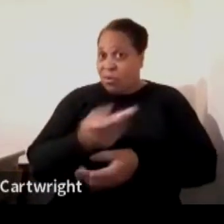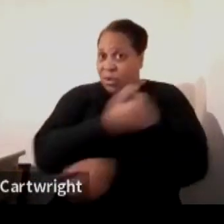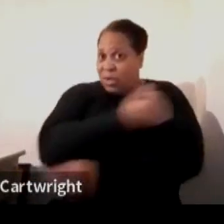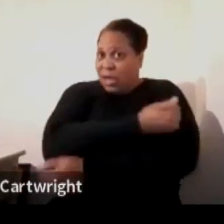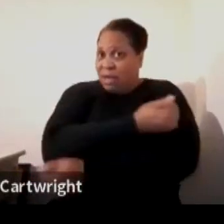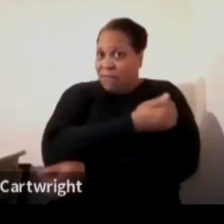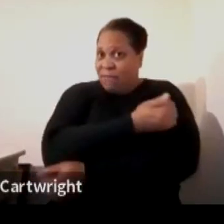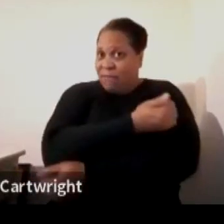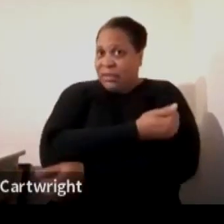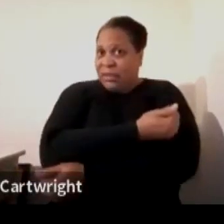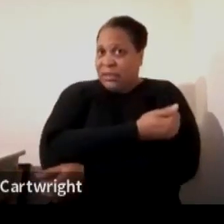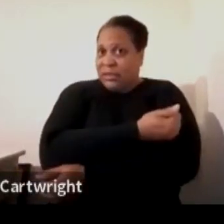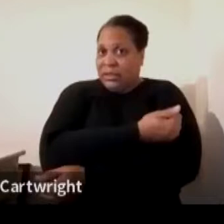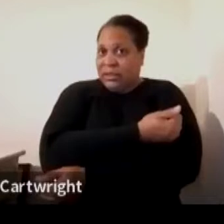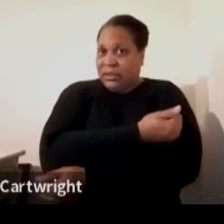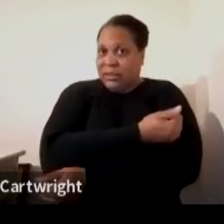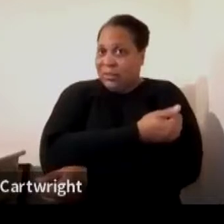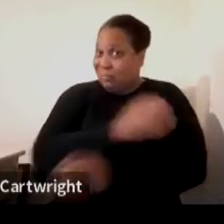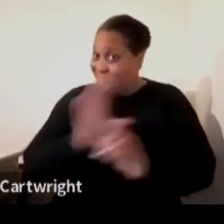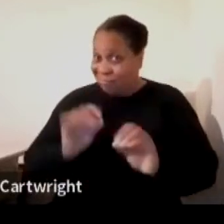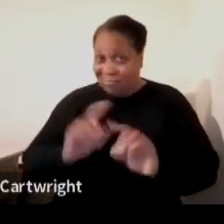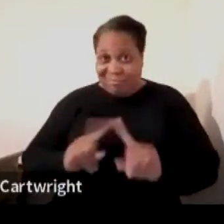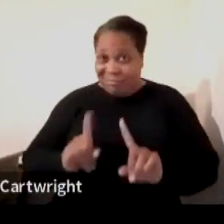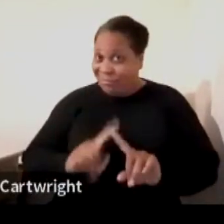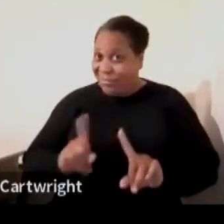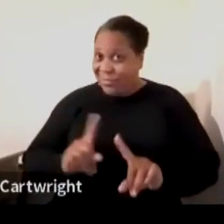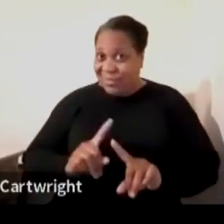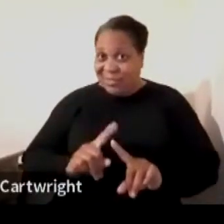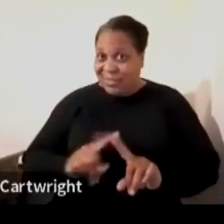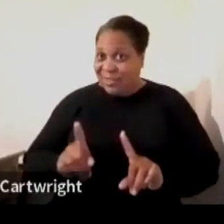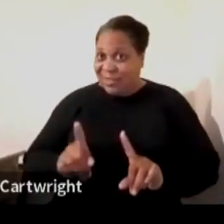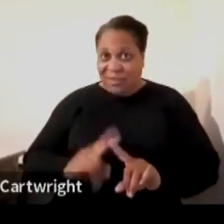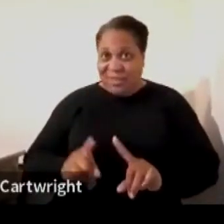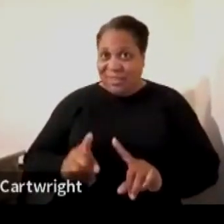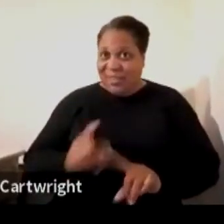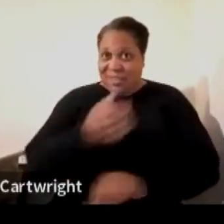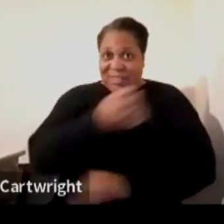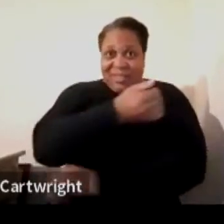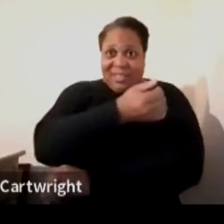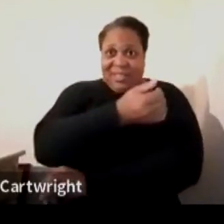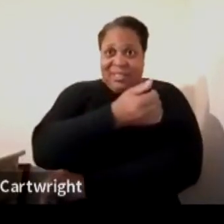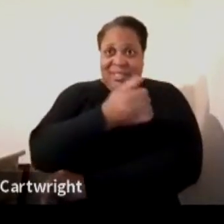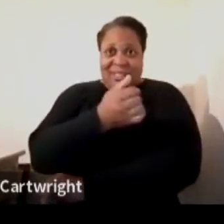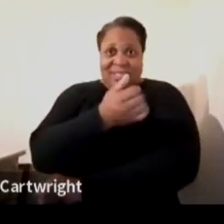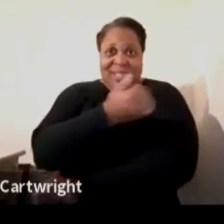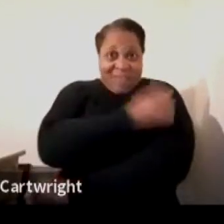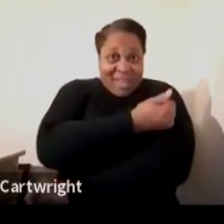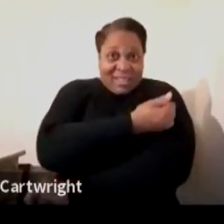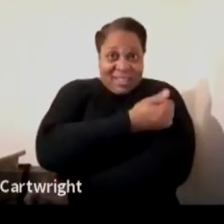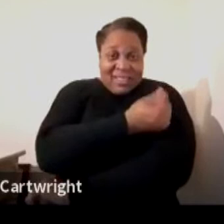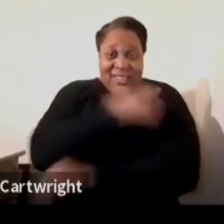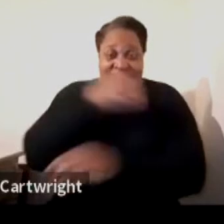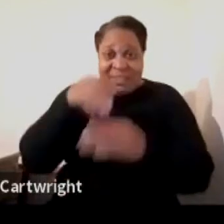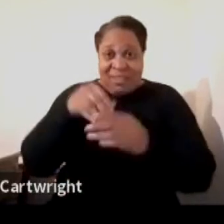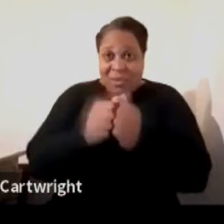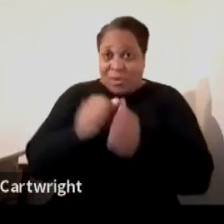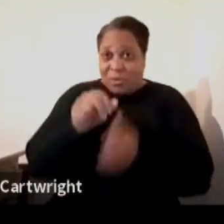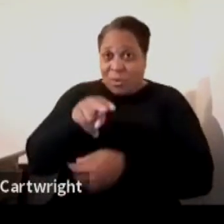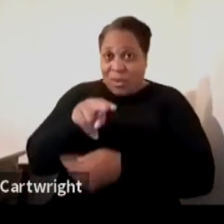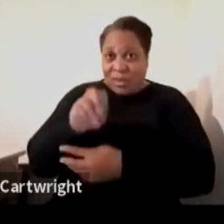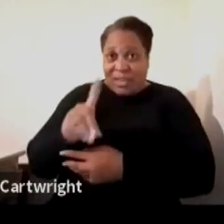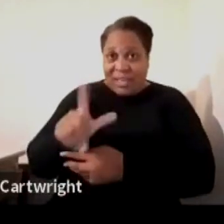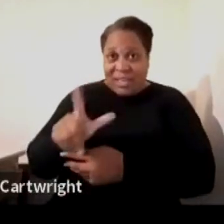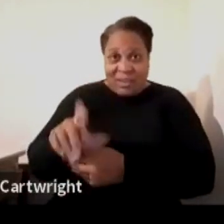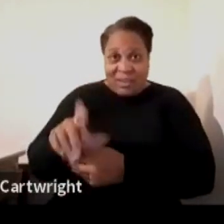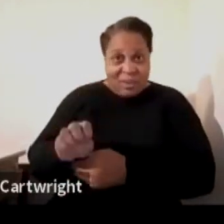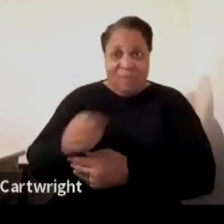doesn't, there is no difference in the needle and the vaccine. I just want to be absolutely clear for everybody. Again, I can attest